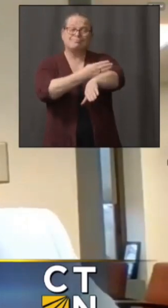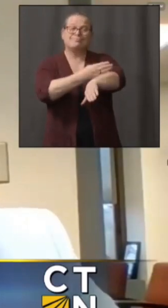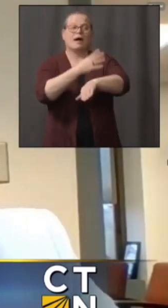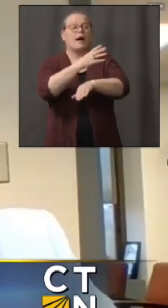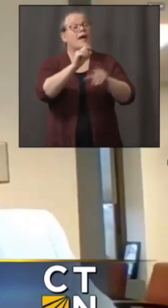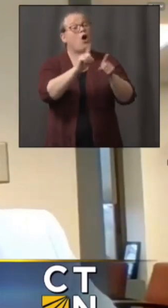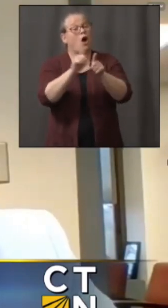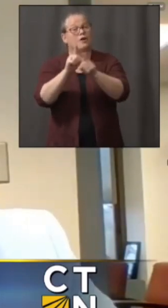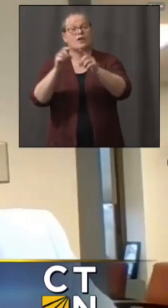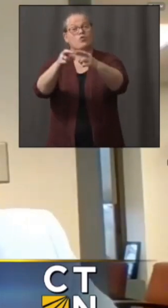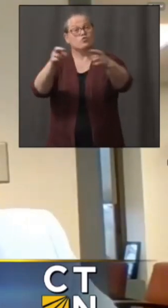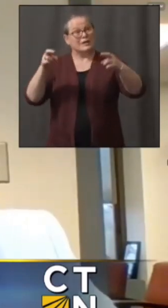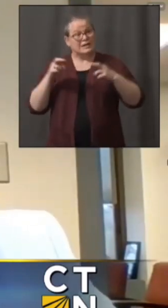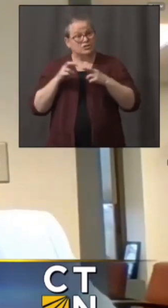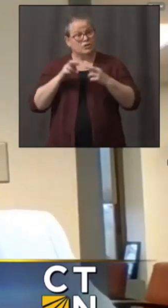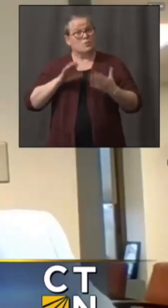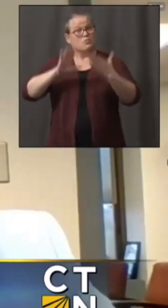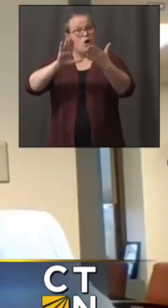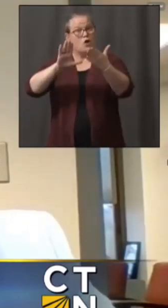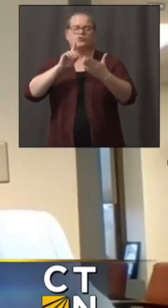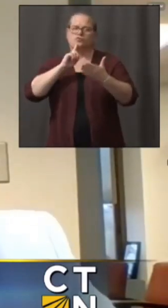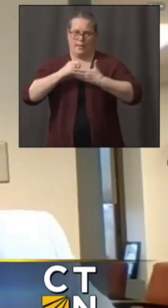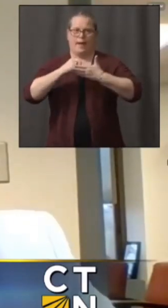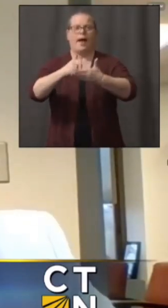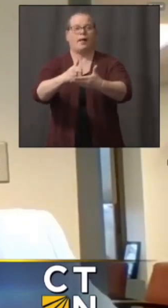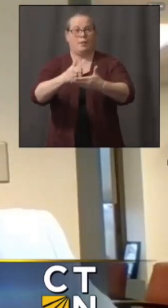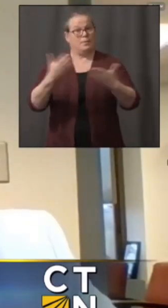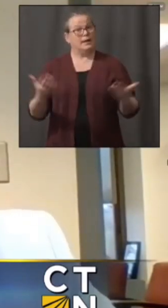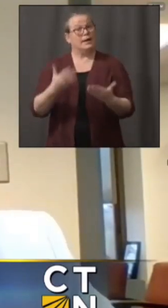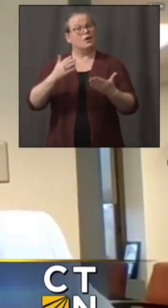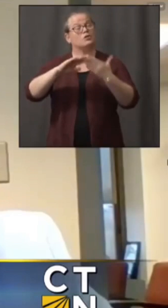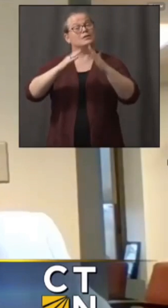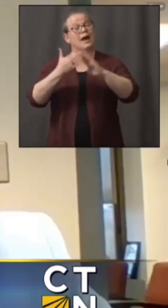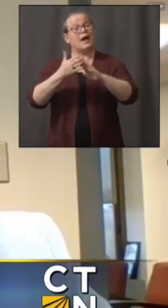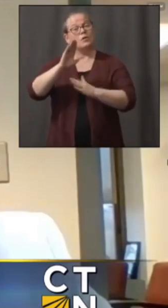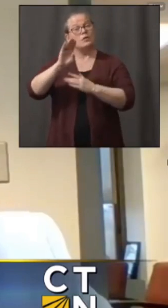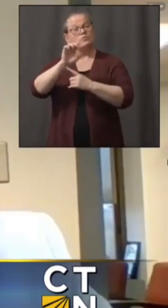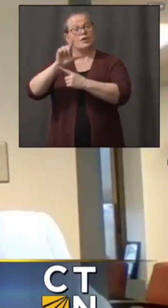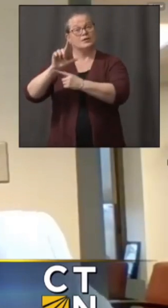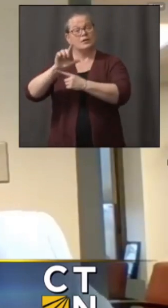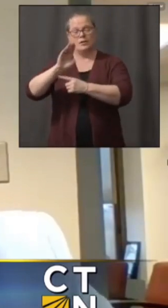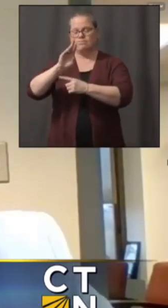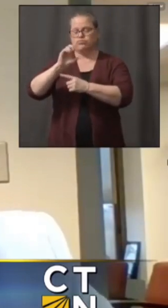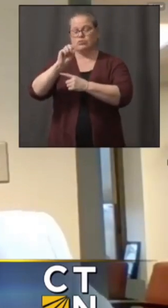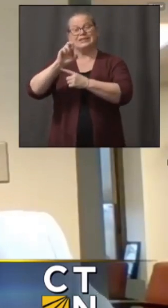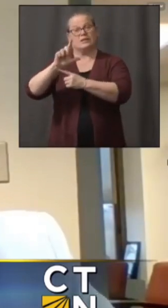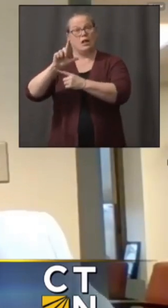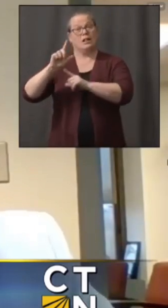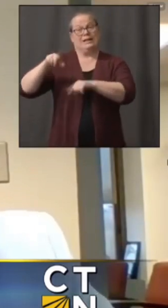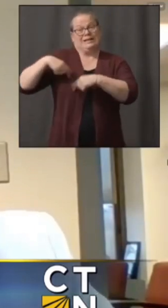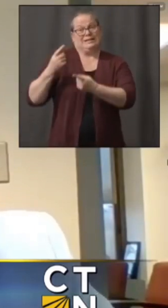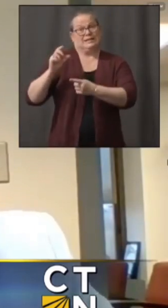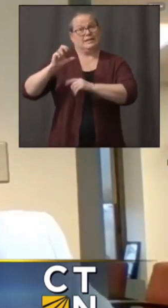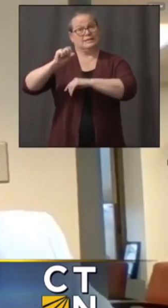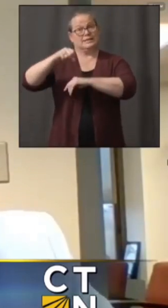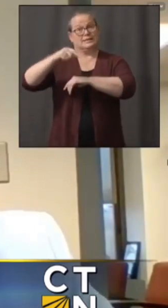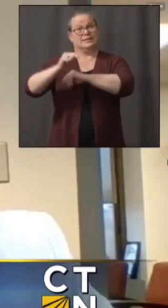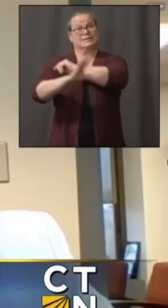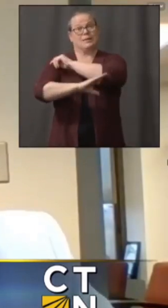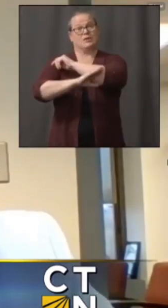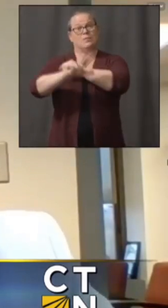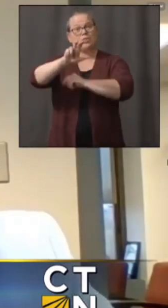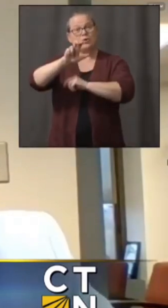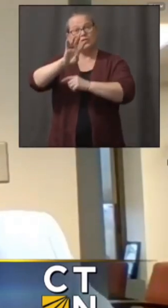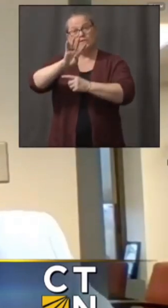or through the sector rules. I can tell you here in Bristol that since September, we have had 342 Bristol students